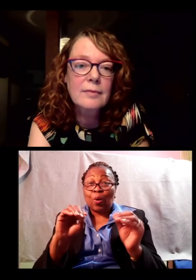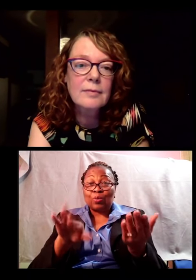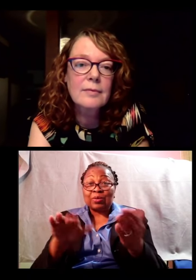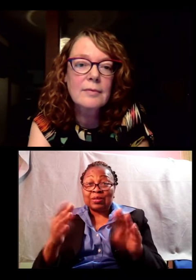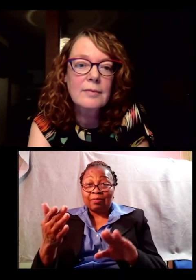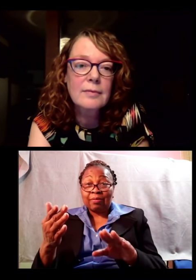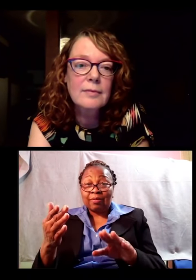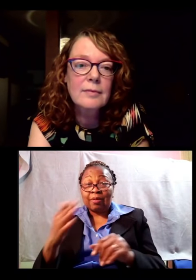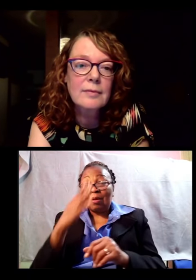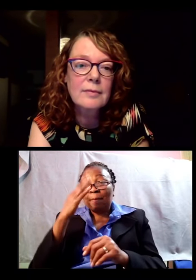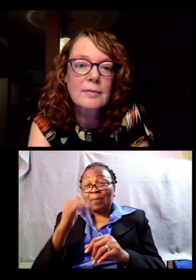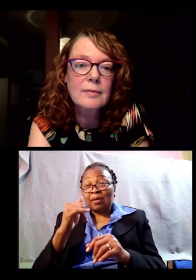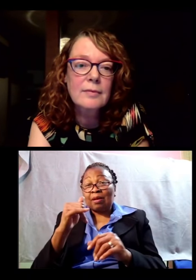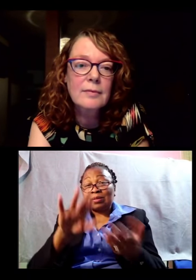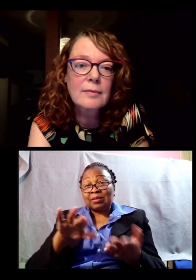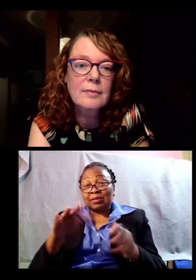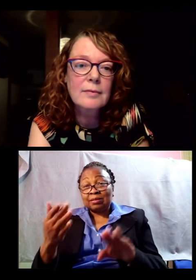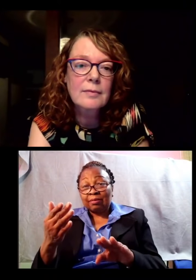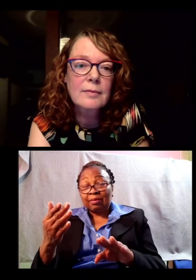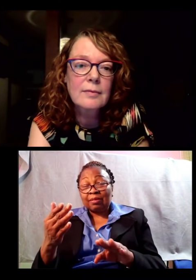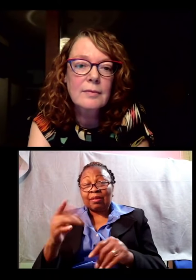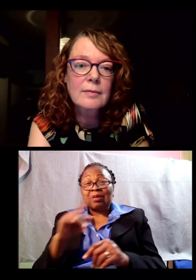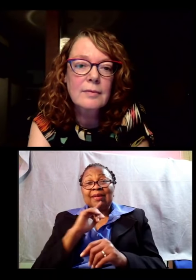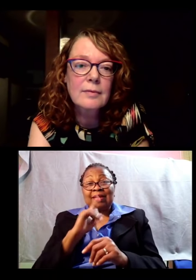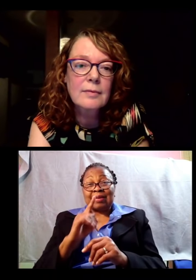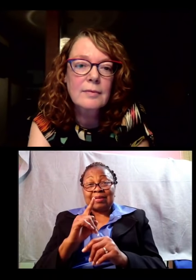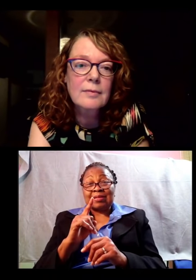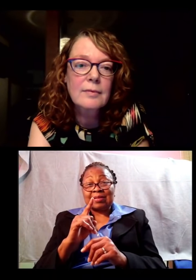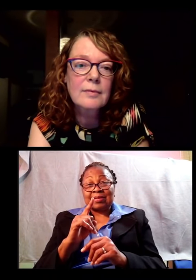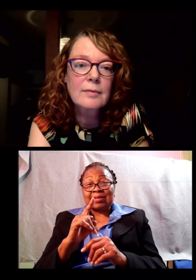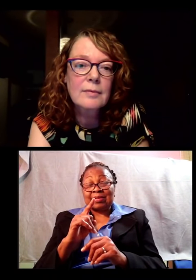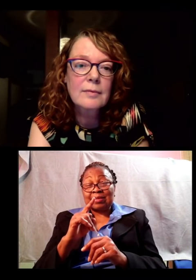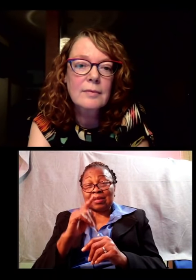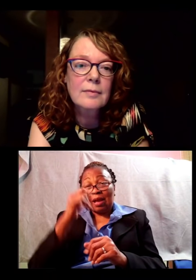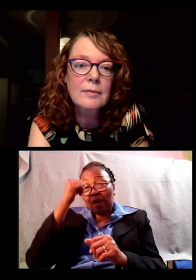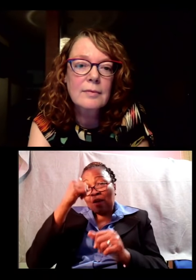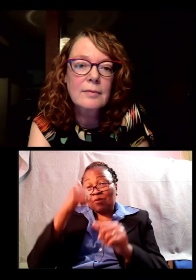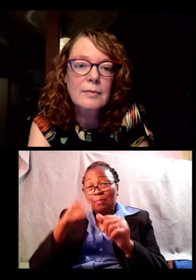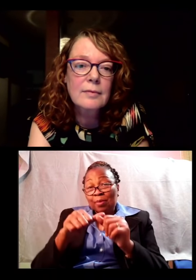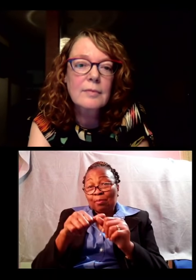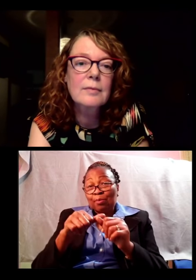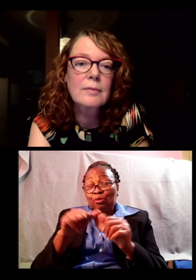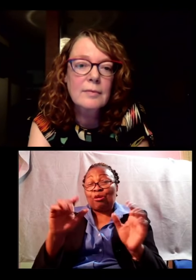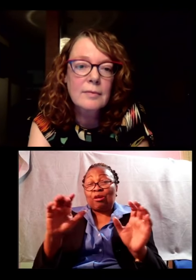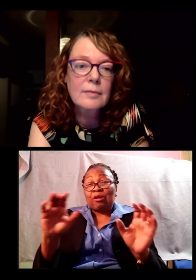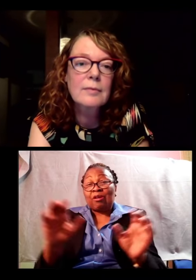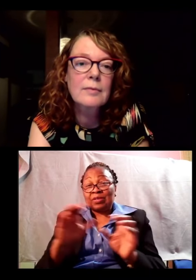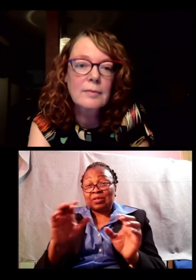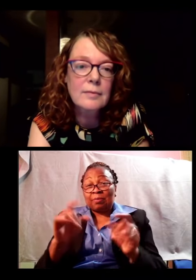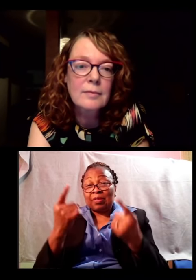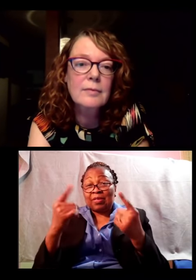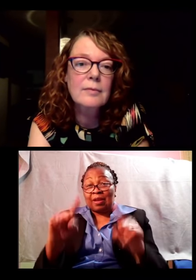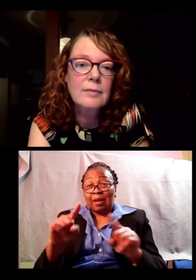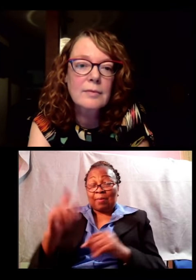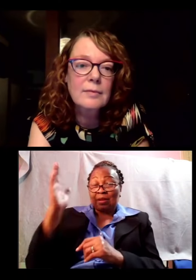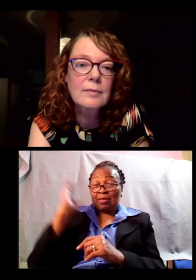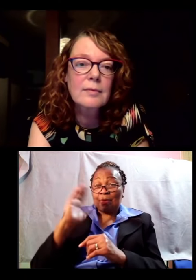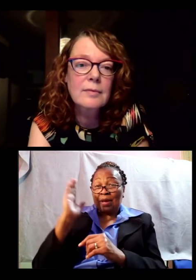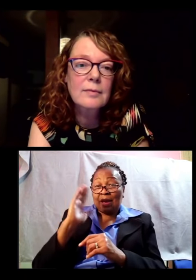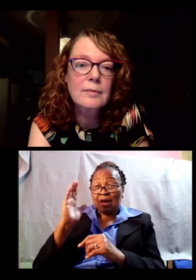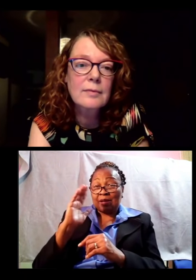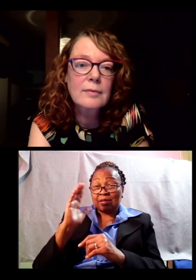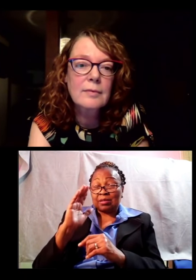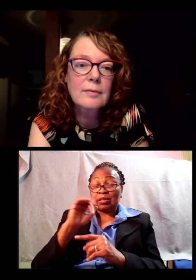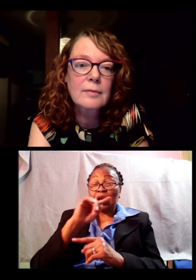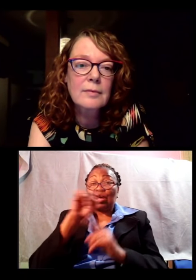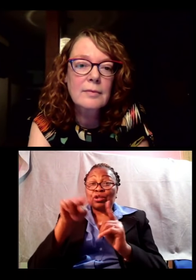because debt is a memory of a transaction that occurred in the past. So when the peasants